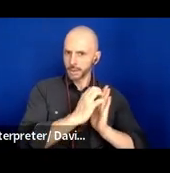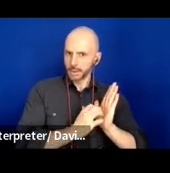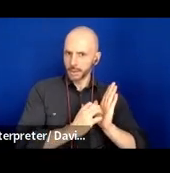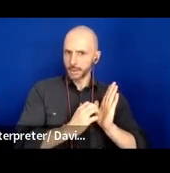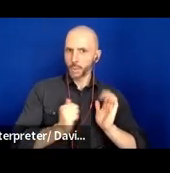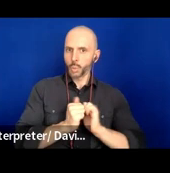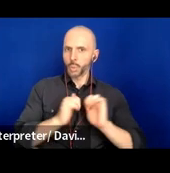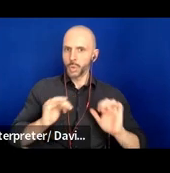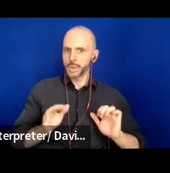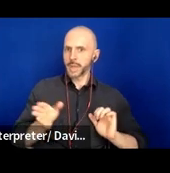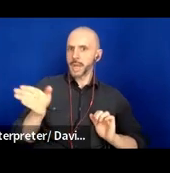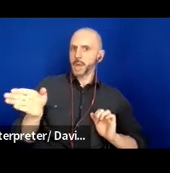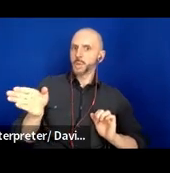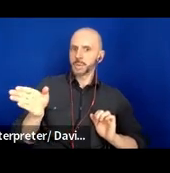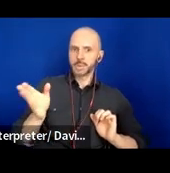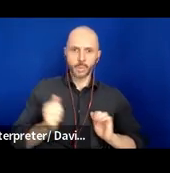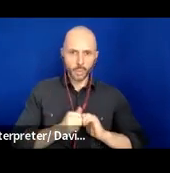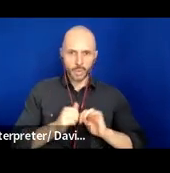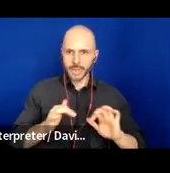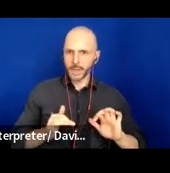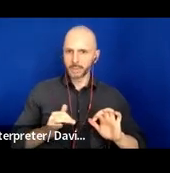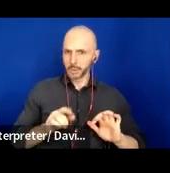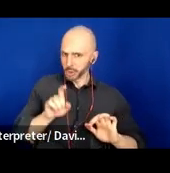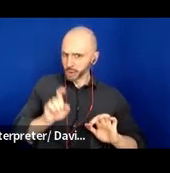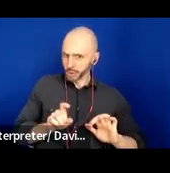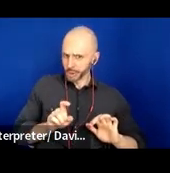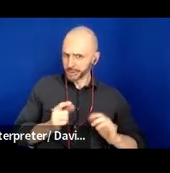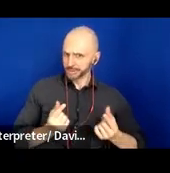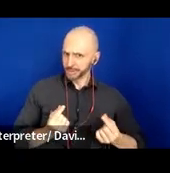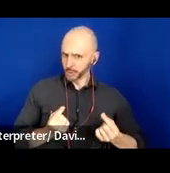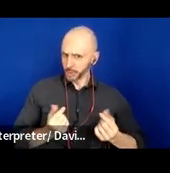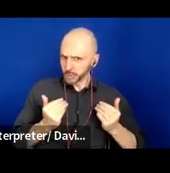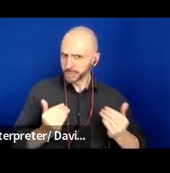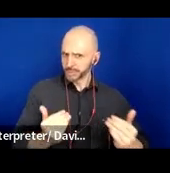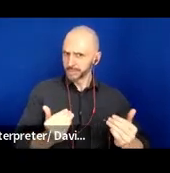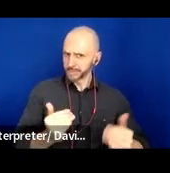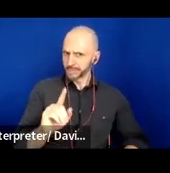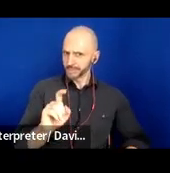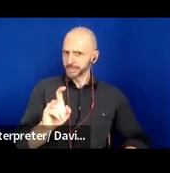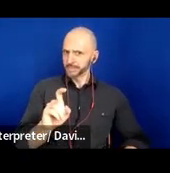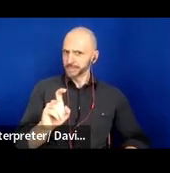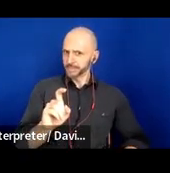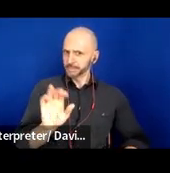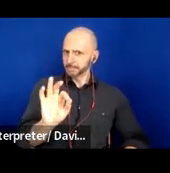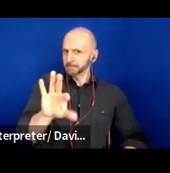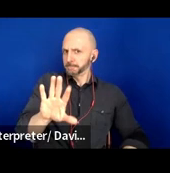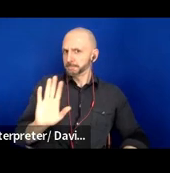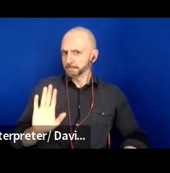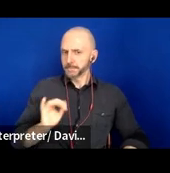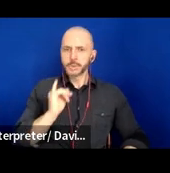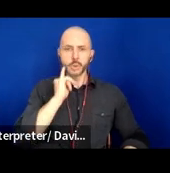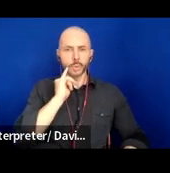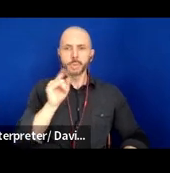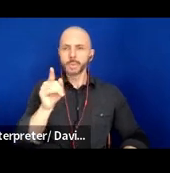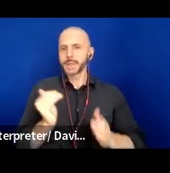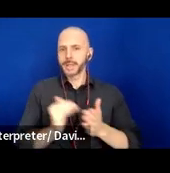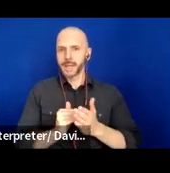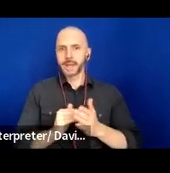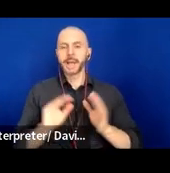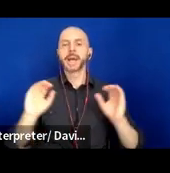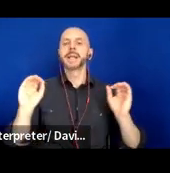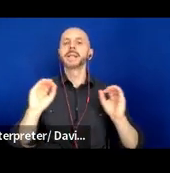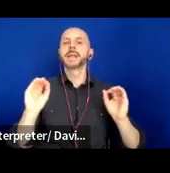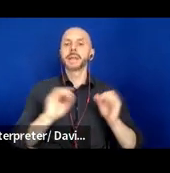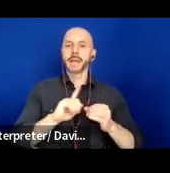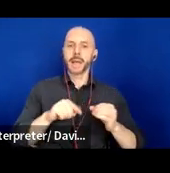So consultation, or at least making sure people are in the room or part of the process, so that in fact what you come out with, there's different